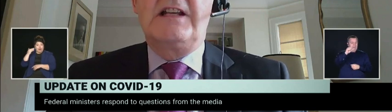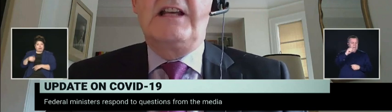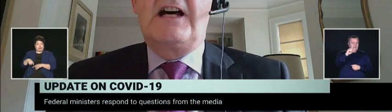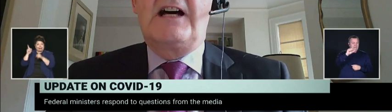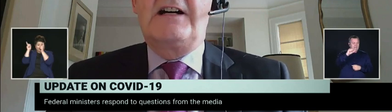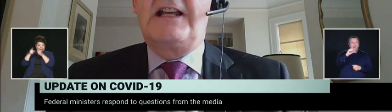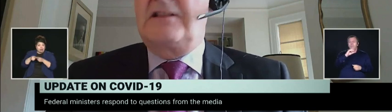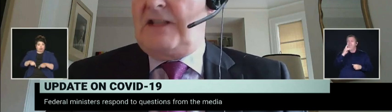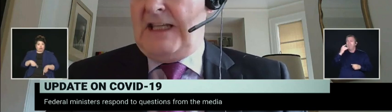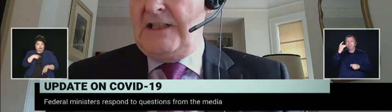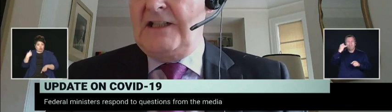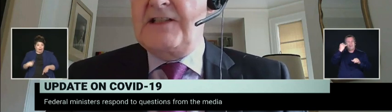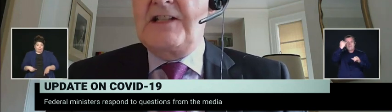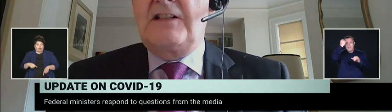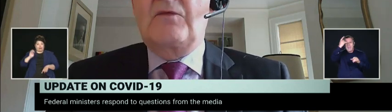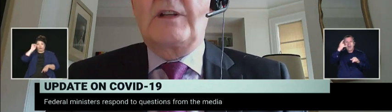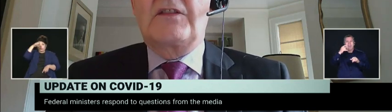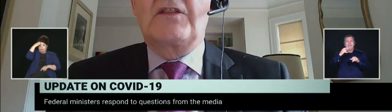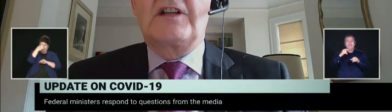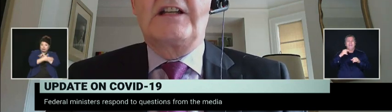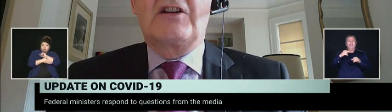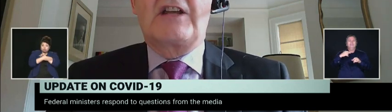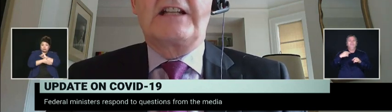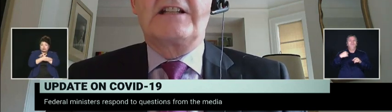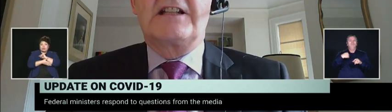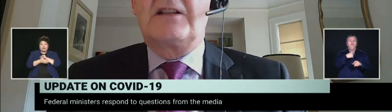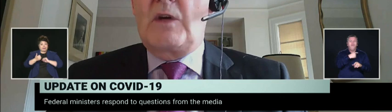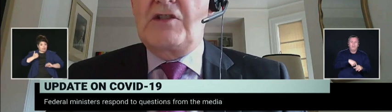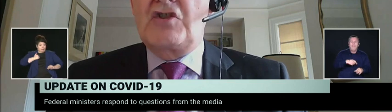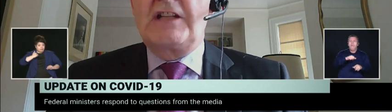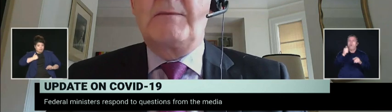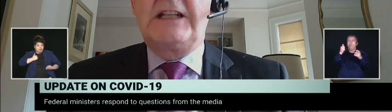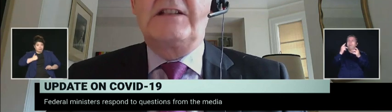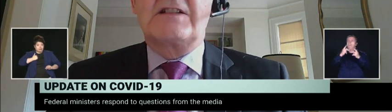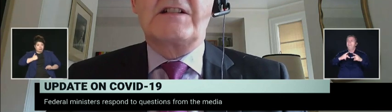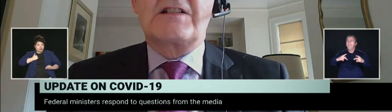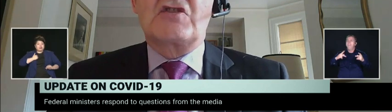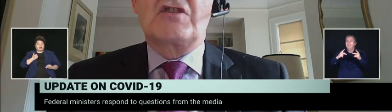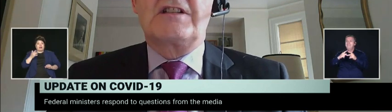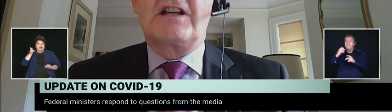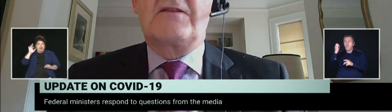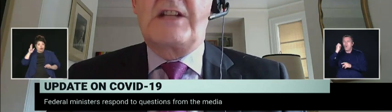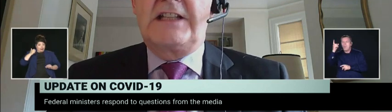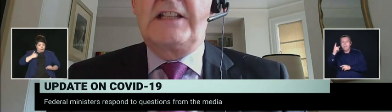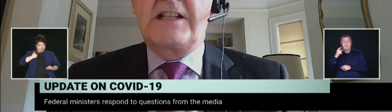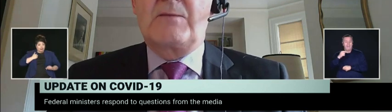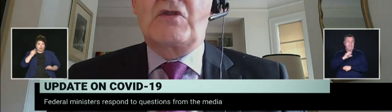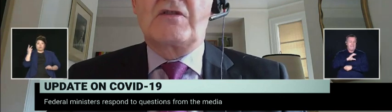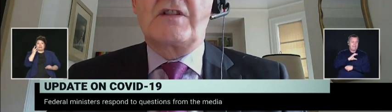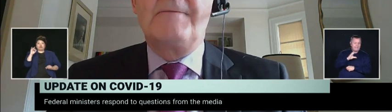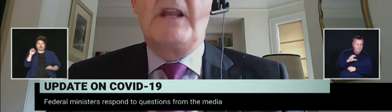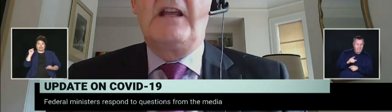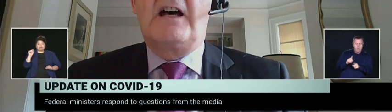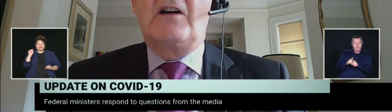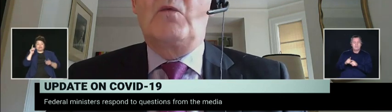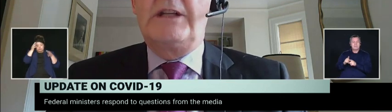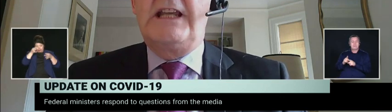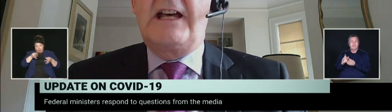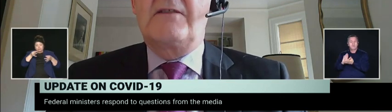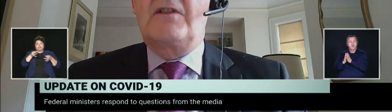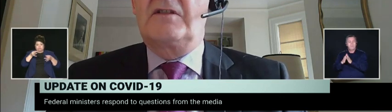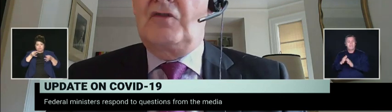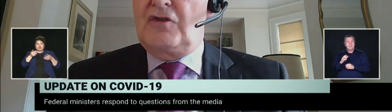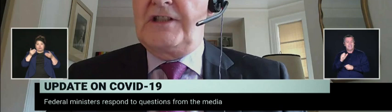countries, Canada itself, with Air Canada and WestJet making the decision of taking temperatures,